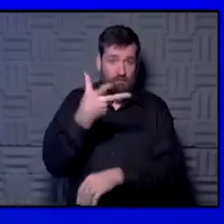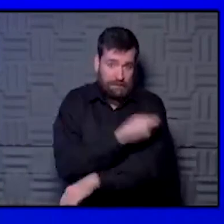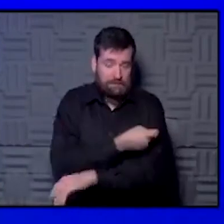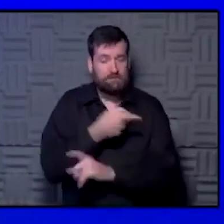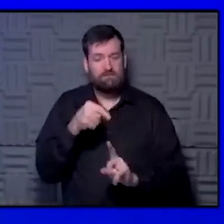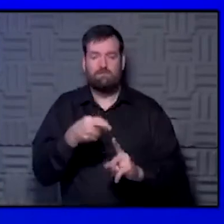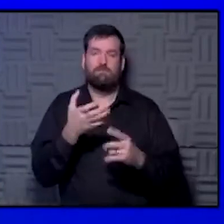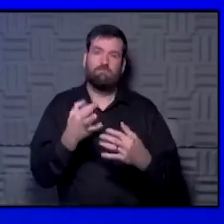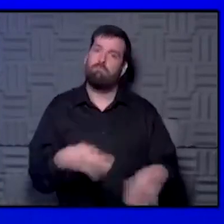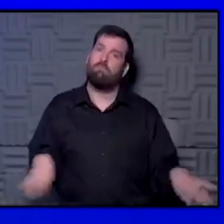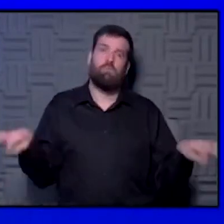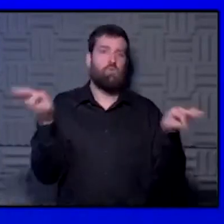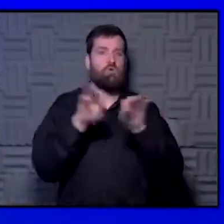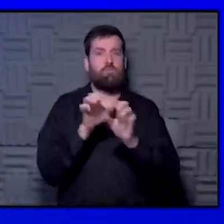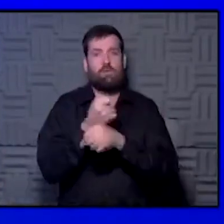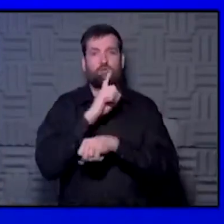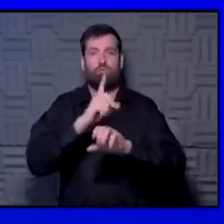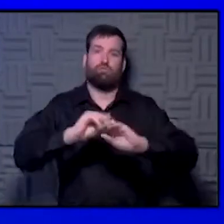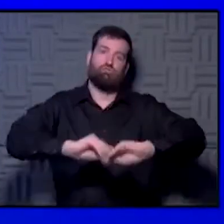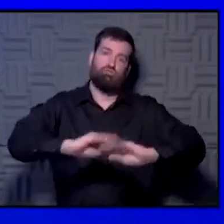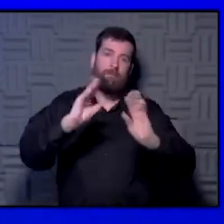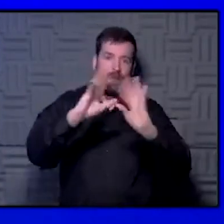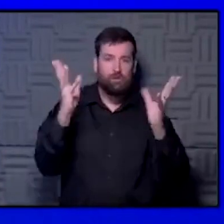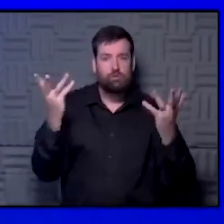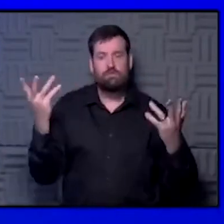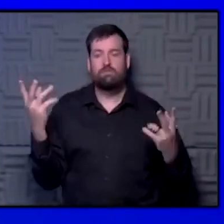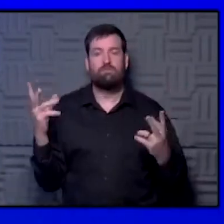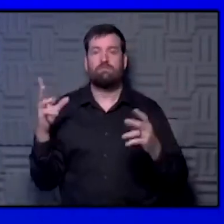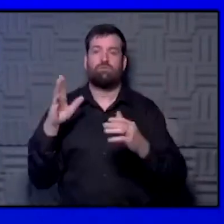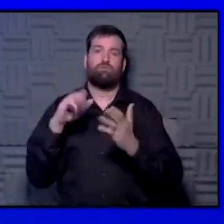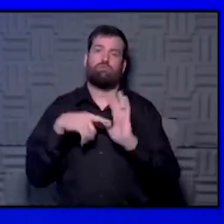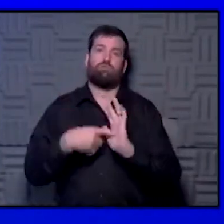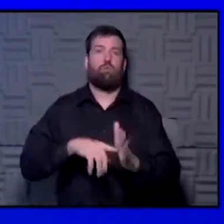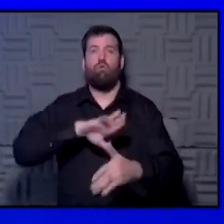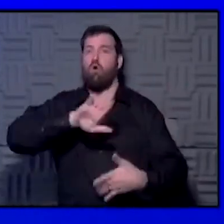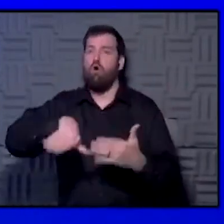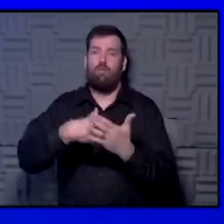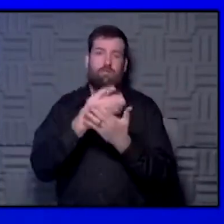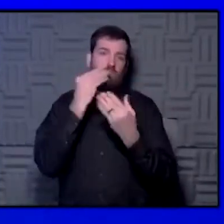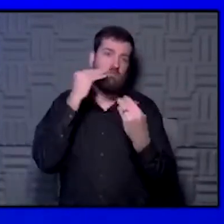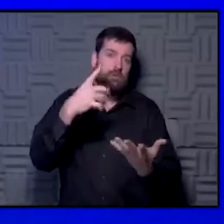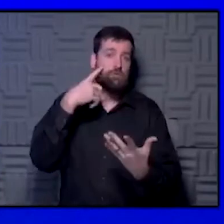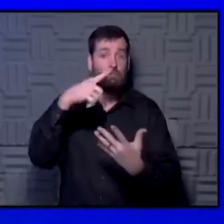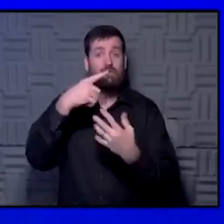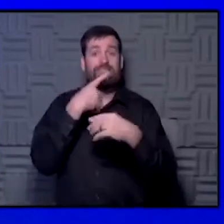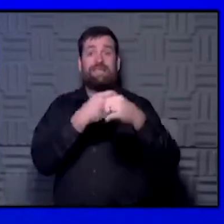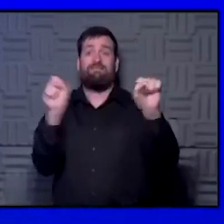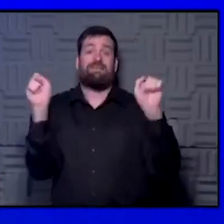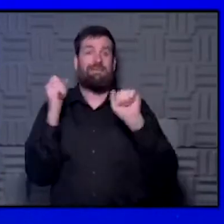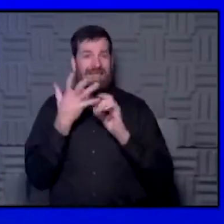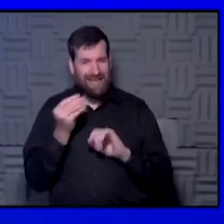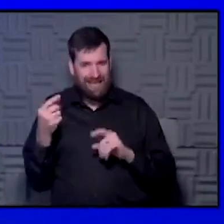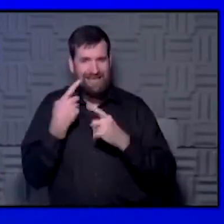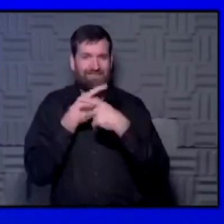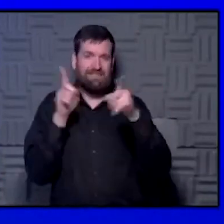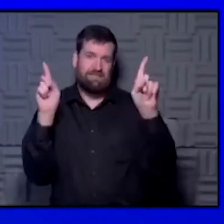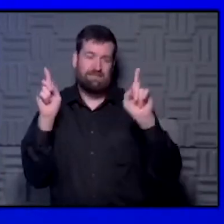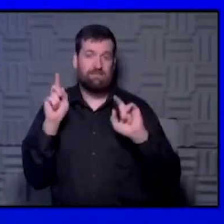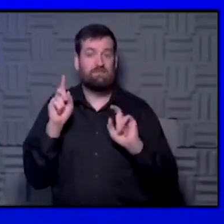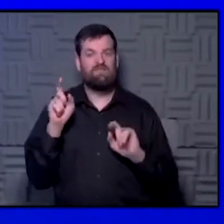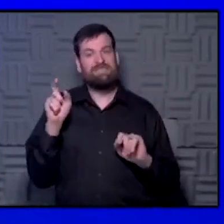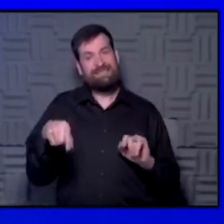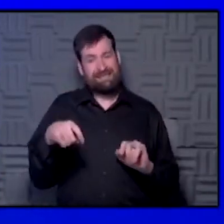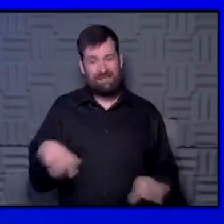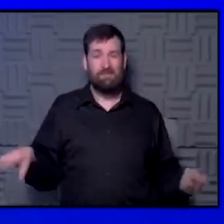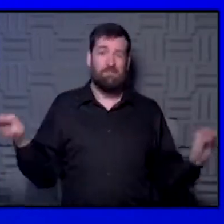step to make sure that it is transparent, that they do show all of their data for safety and for efficacy, because there are going to be the need for